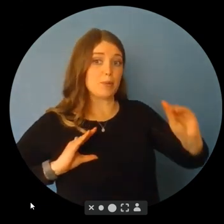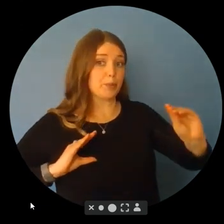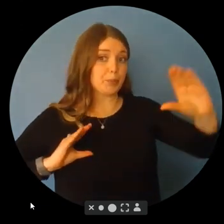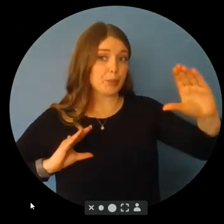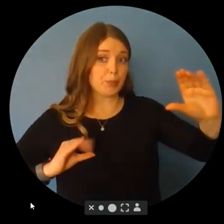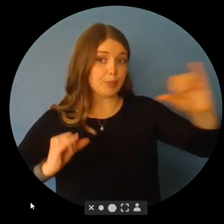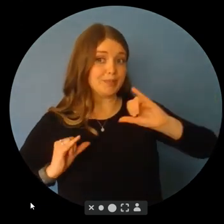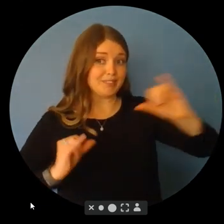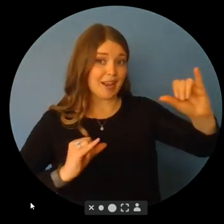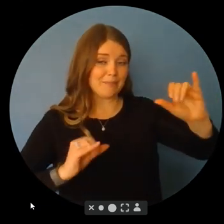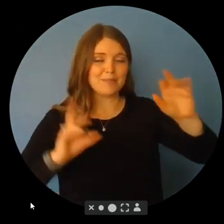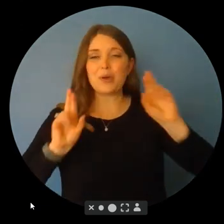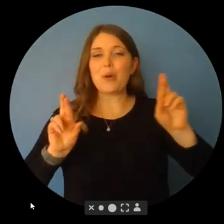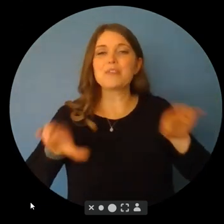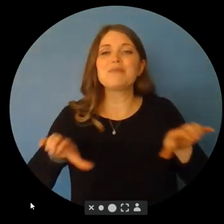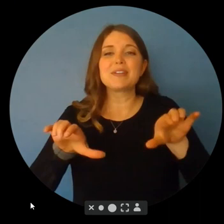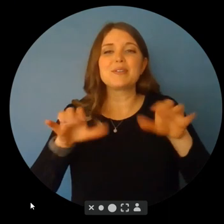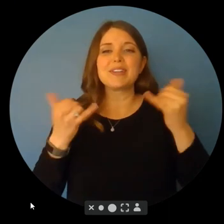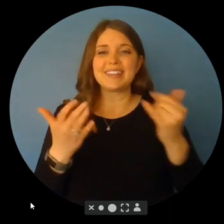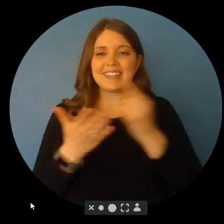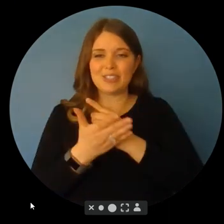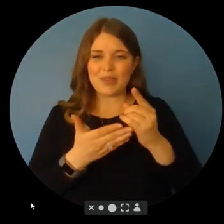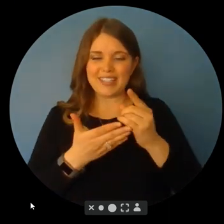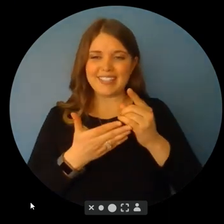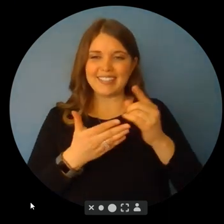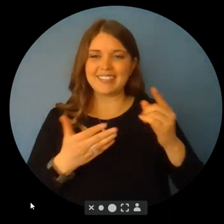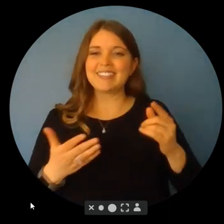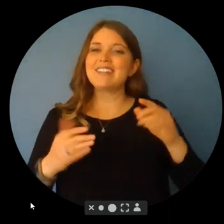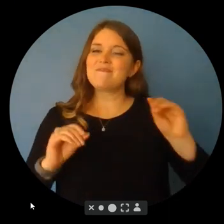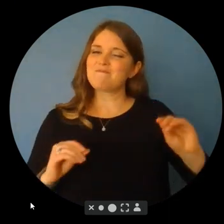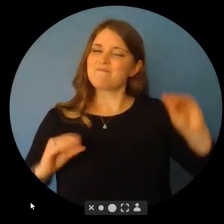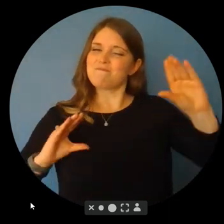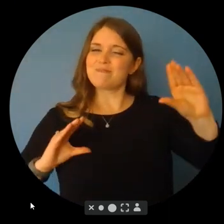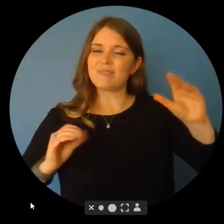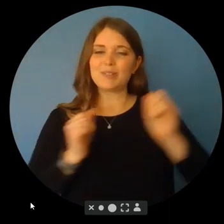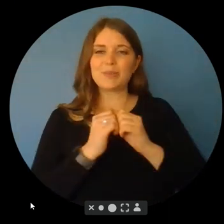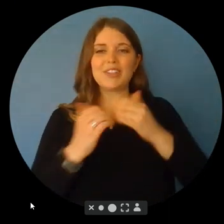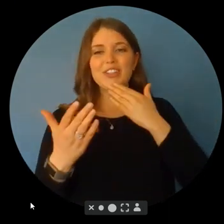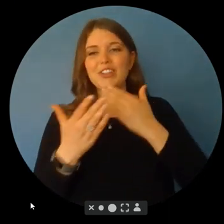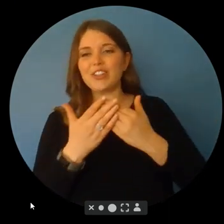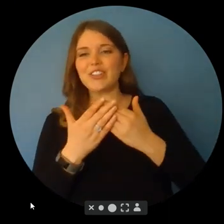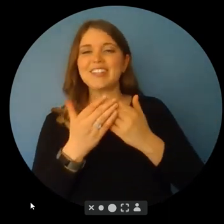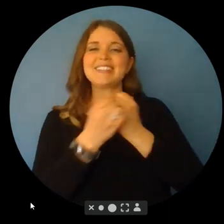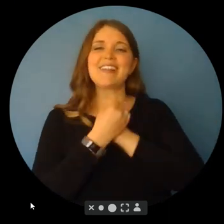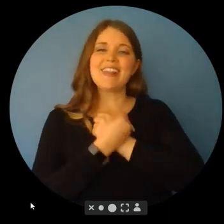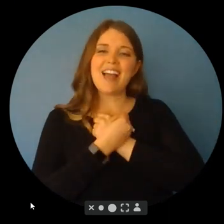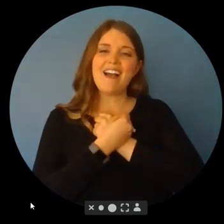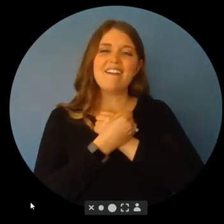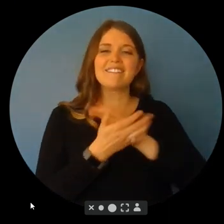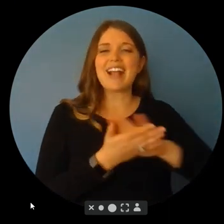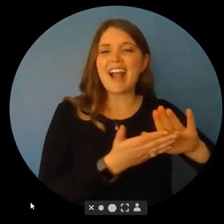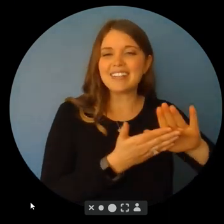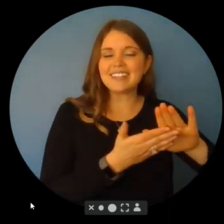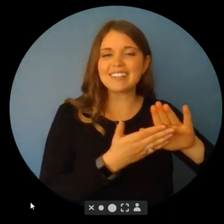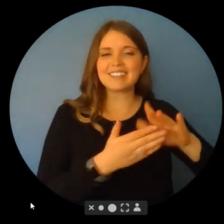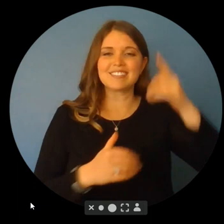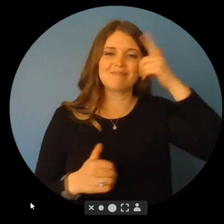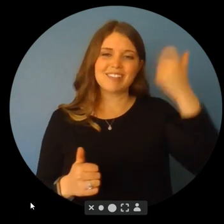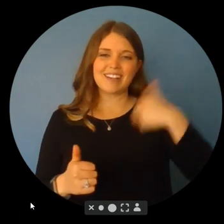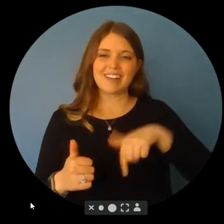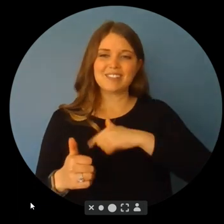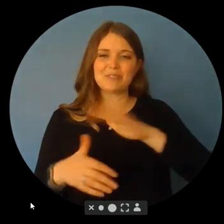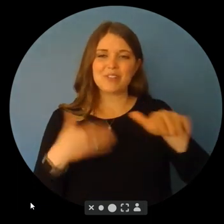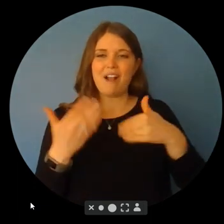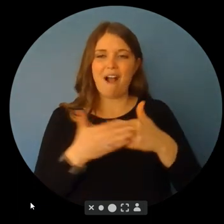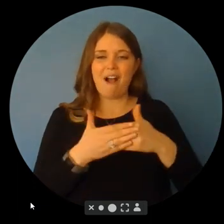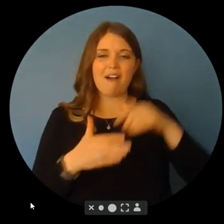hopefully you've been doing that this week, filling up lots of other people's buckets with goodness and love and kindness, because we all need a whole